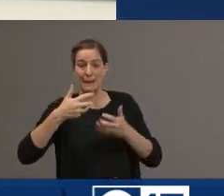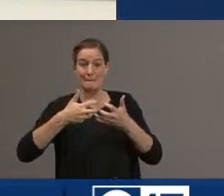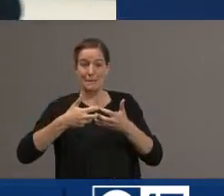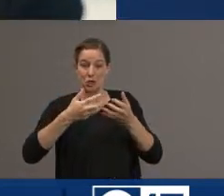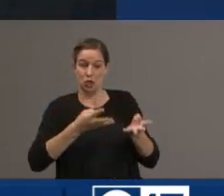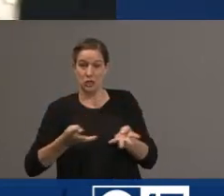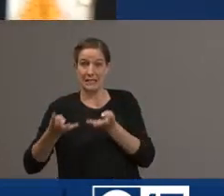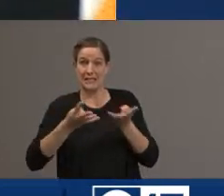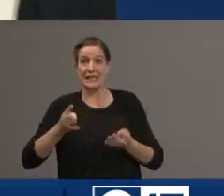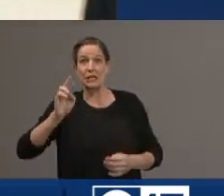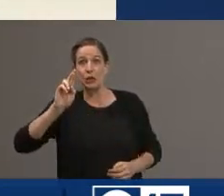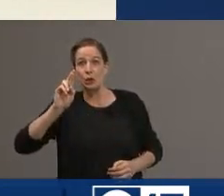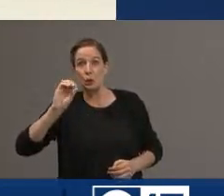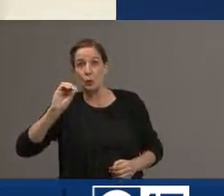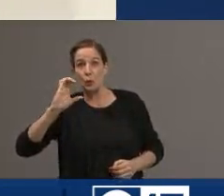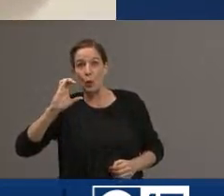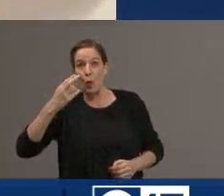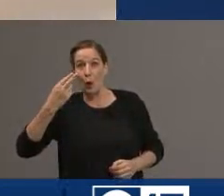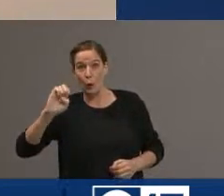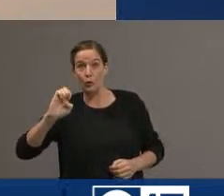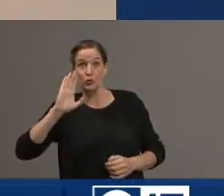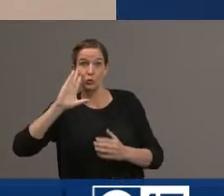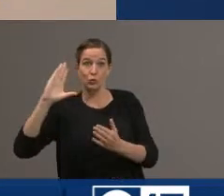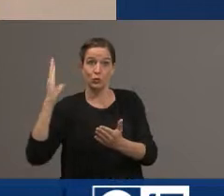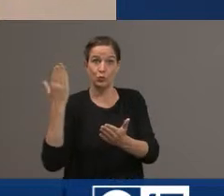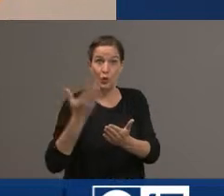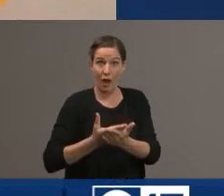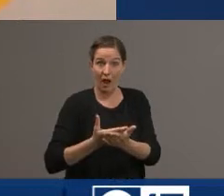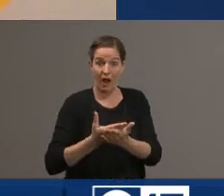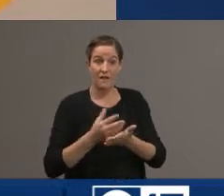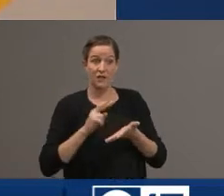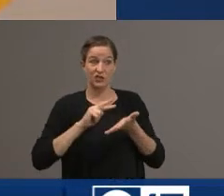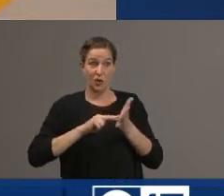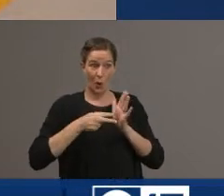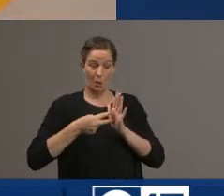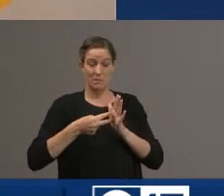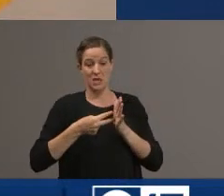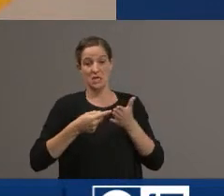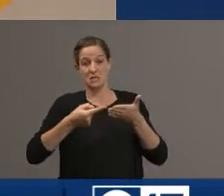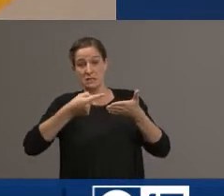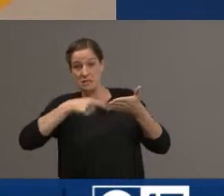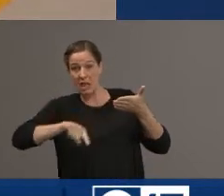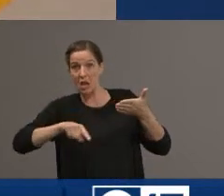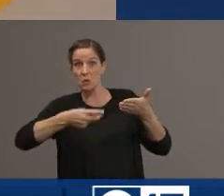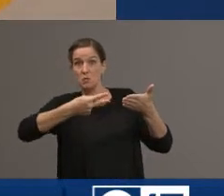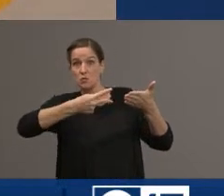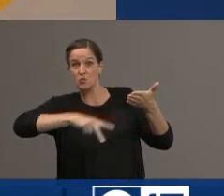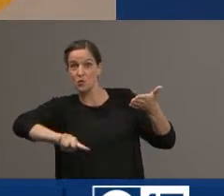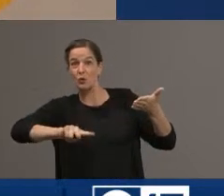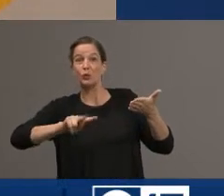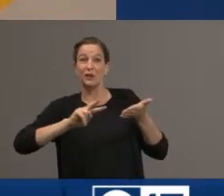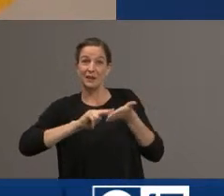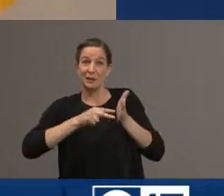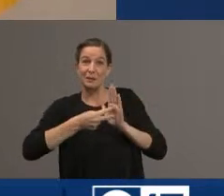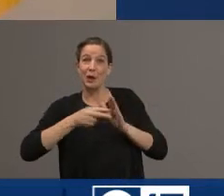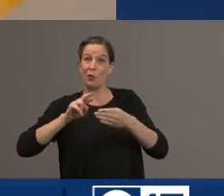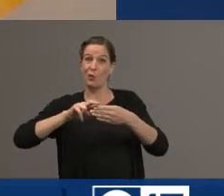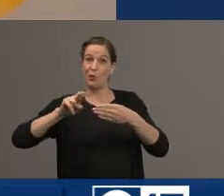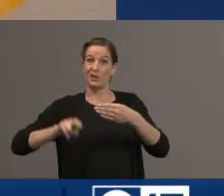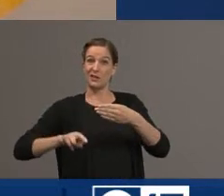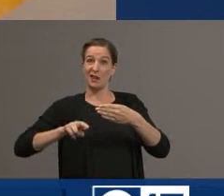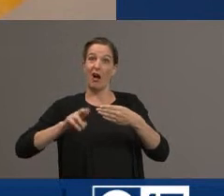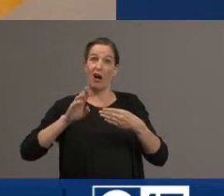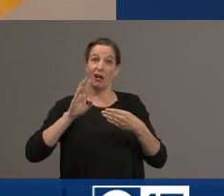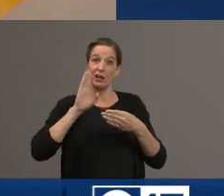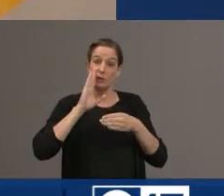now. Over the next 2 weeks, should folks continue to expect the results will not come in for the test for a good week from now? And my second